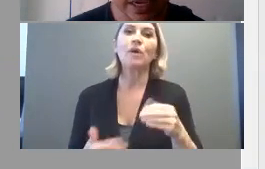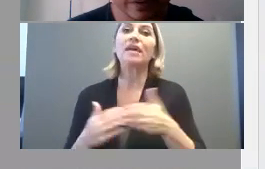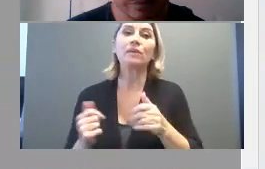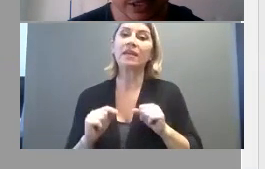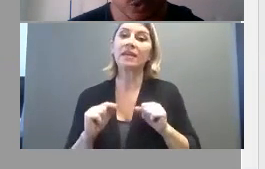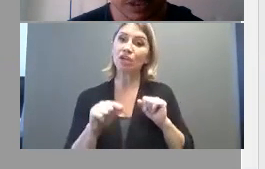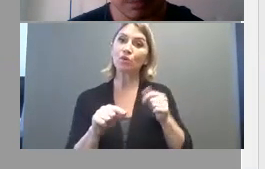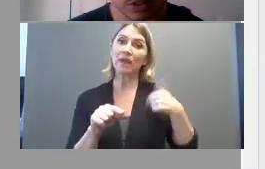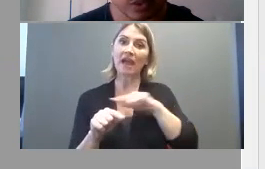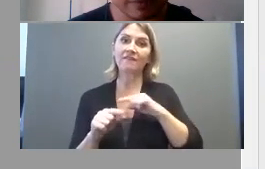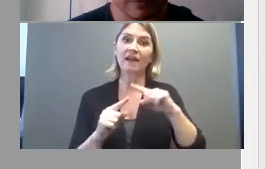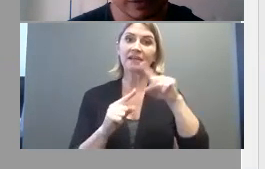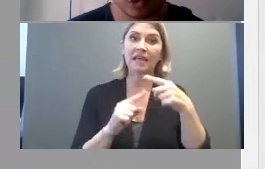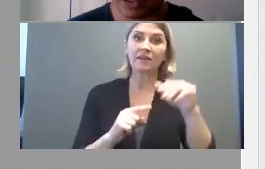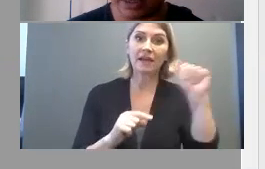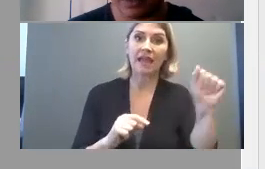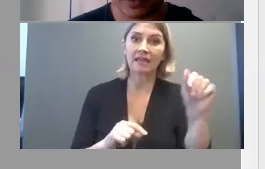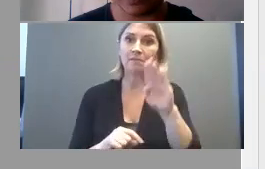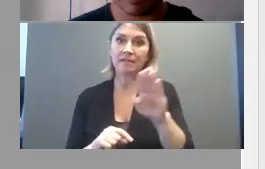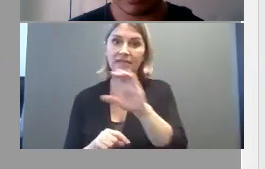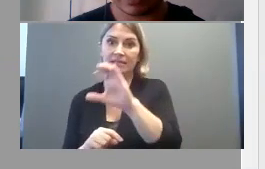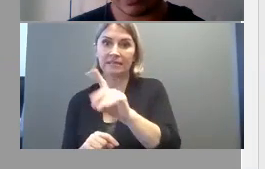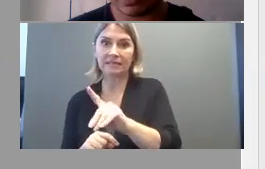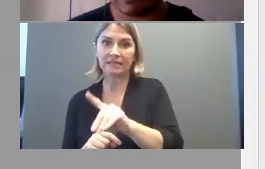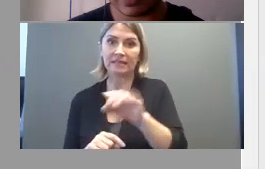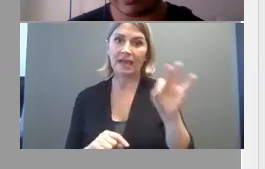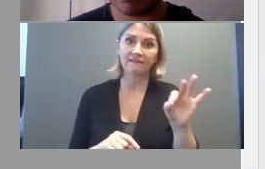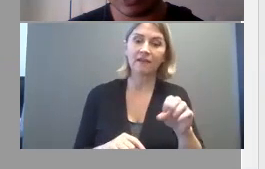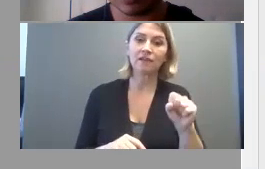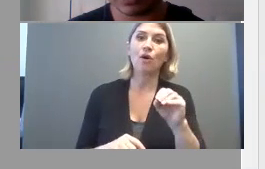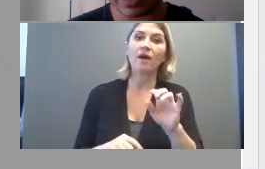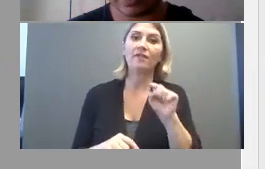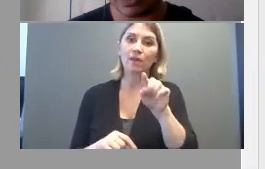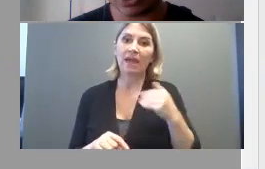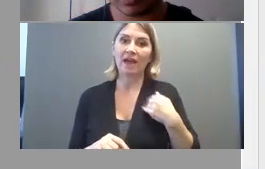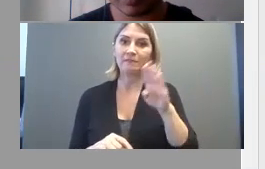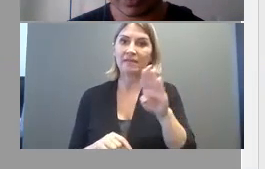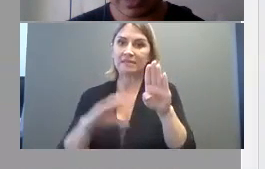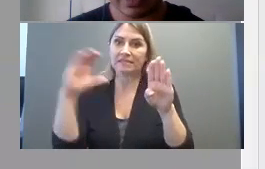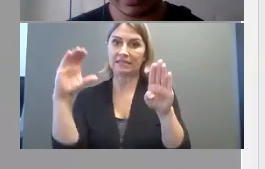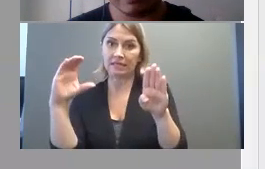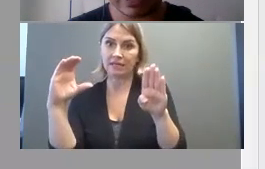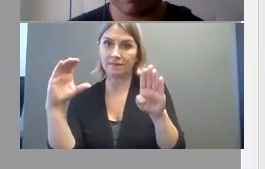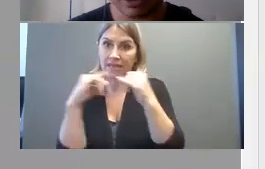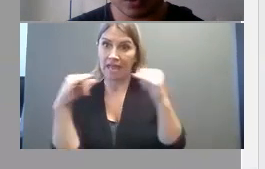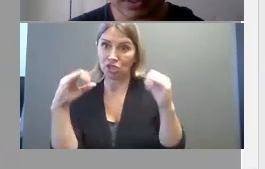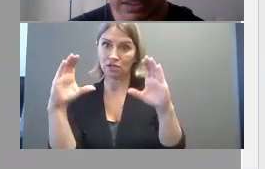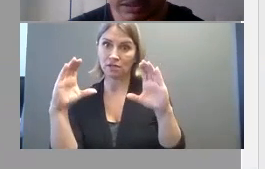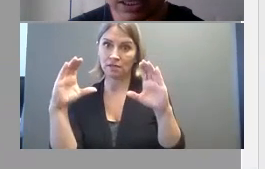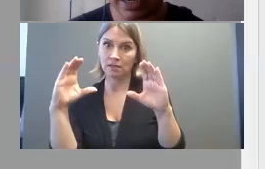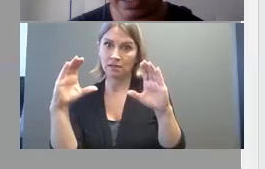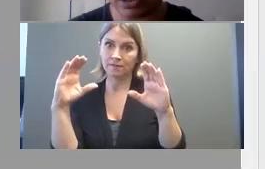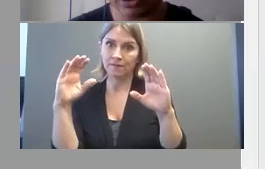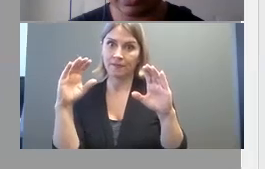have a cycle from A to B, B to F, F to A, right? And there we have B to C and edge, and then we have B to